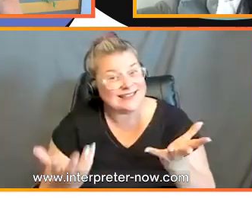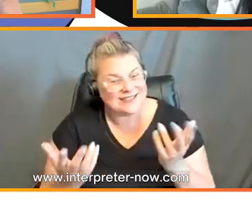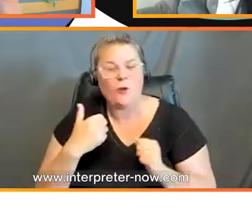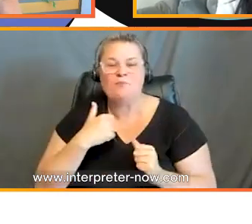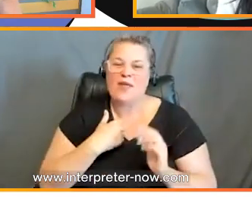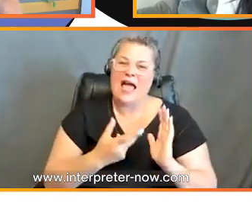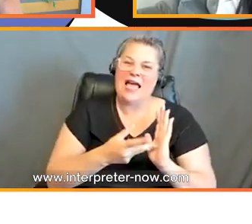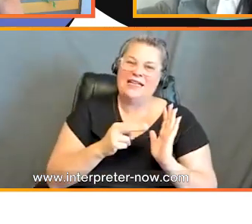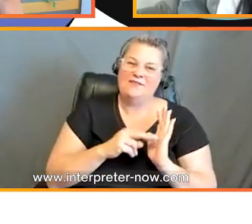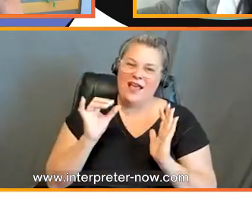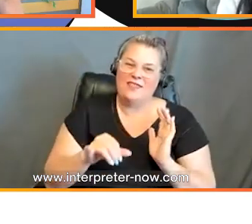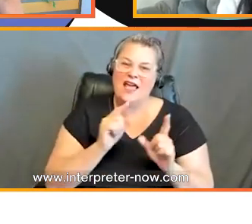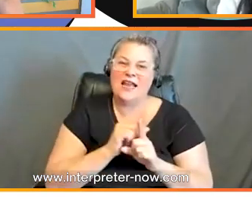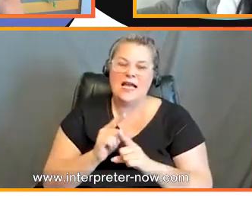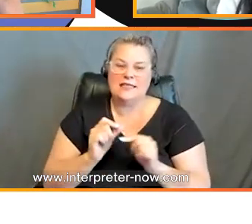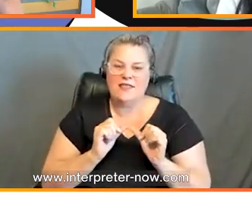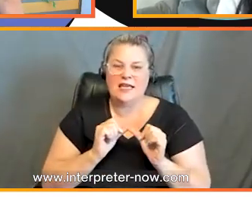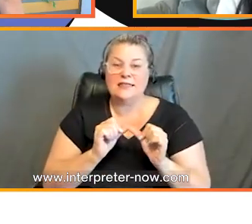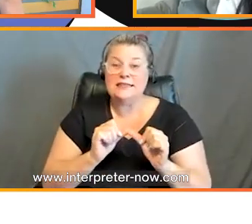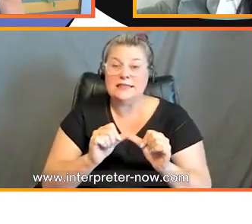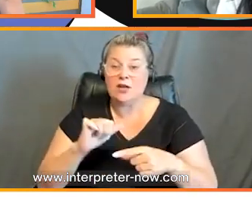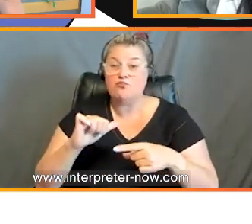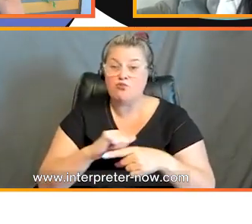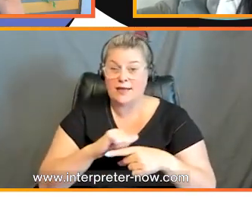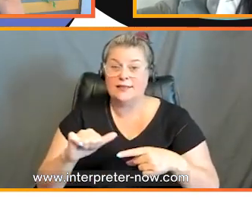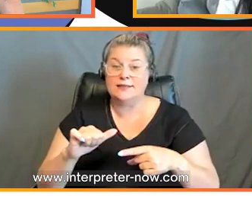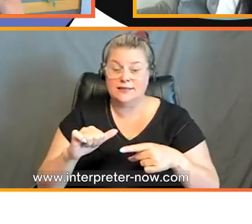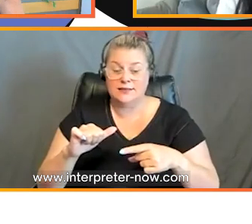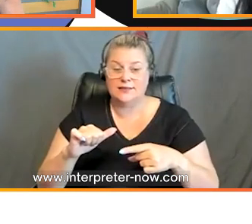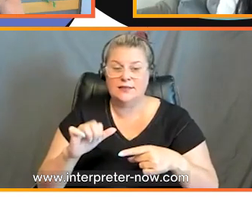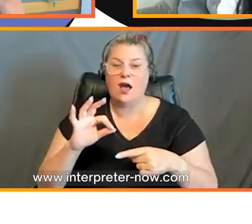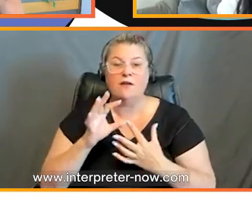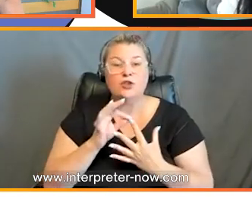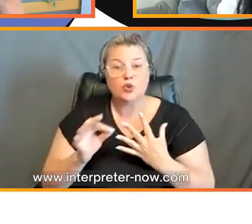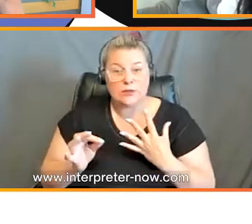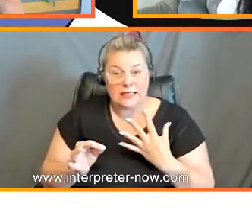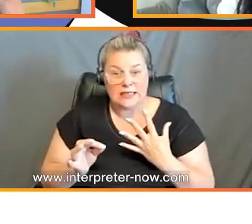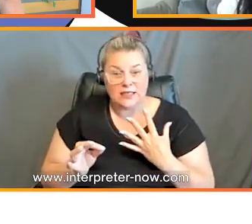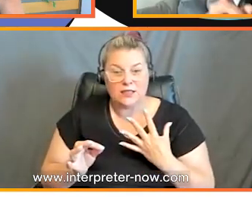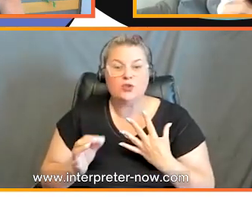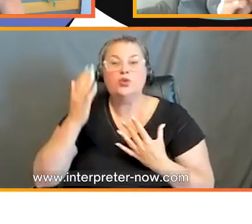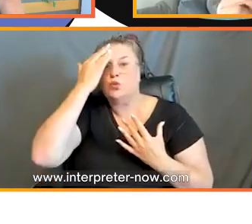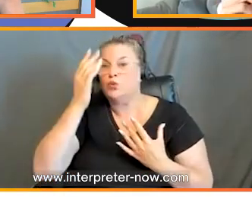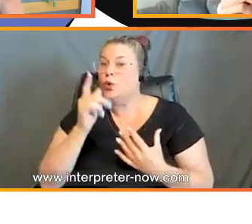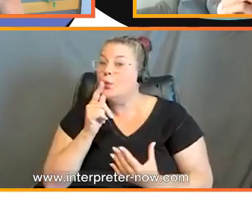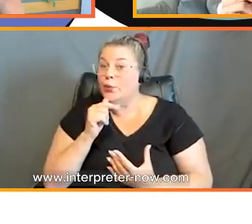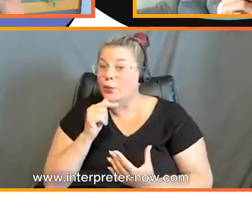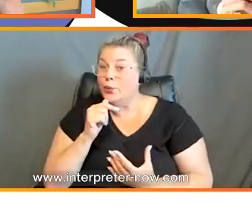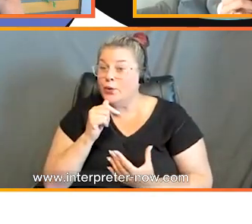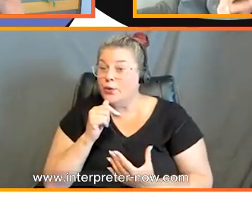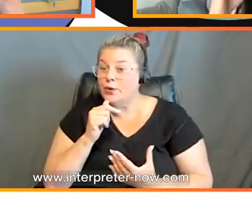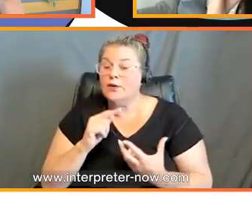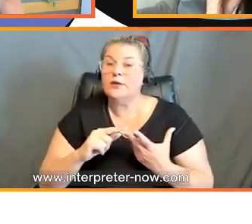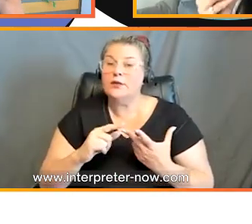the consistent practice of choosing to know who we are, to embrace who we